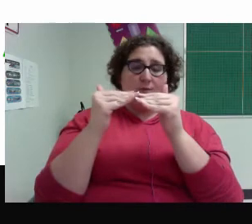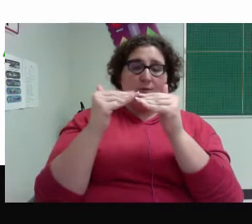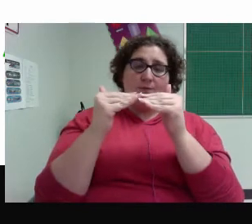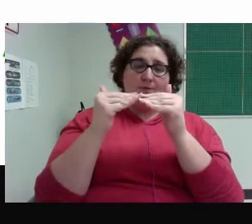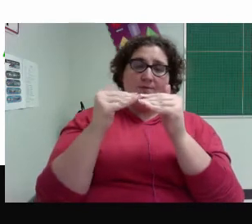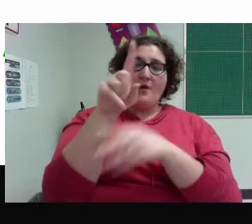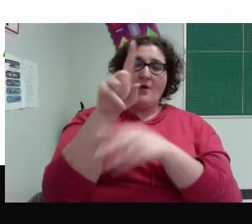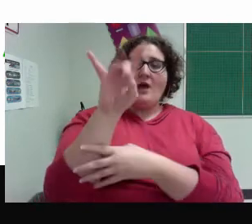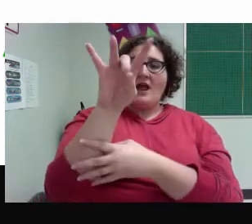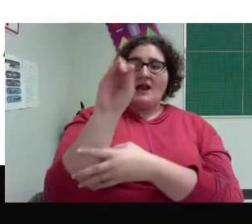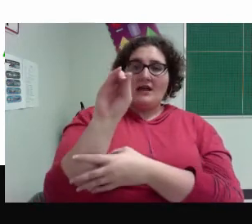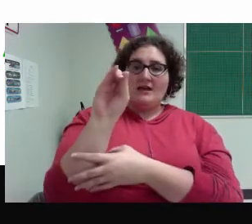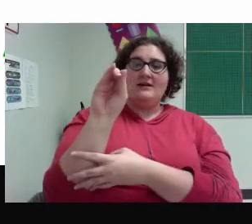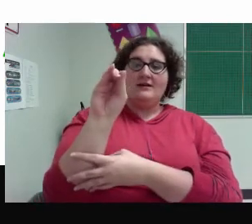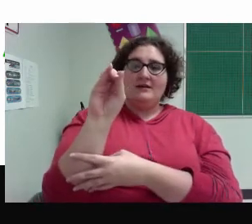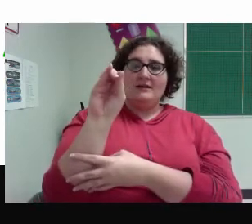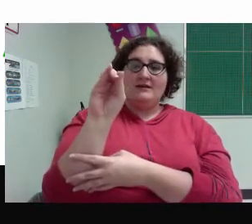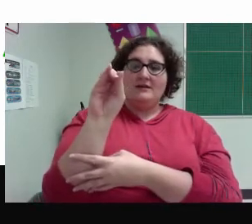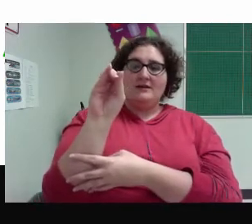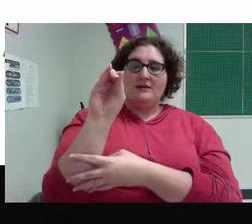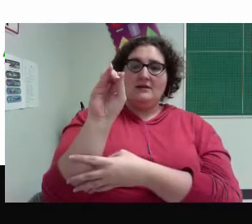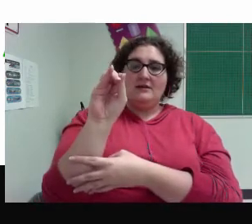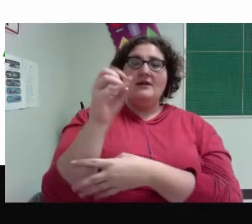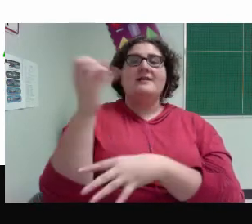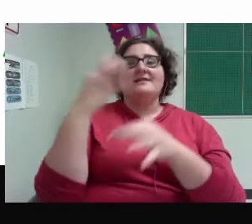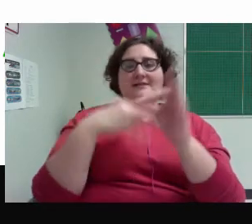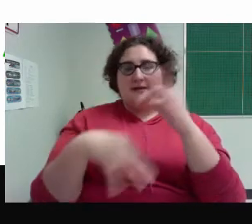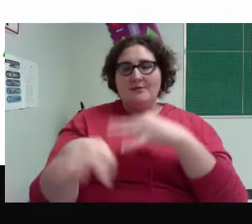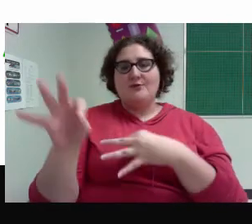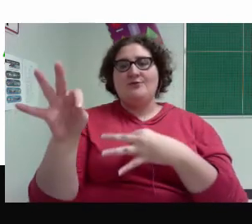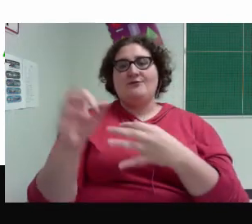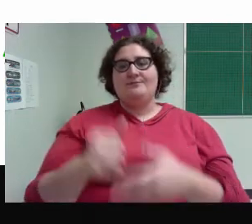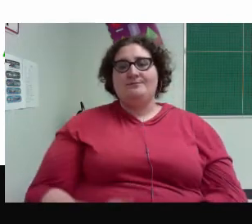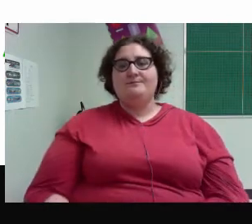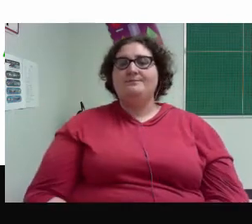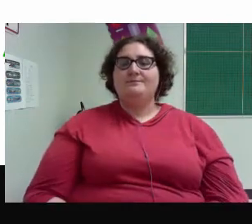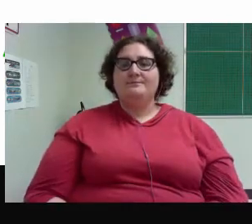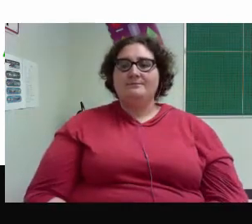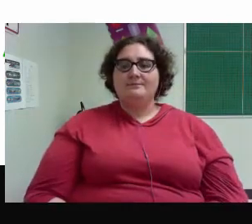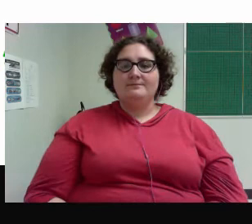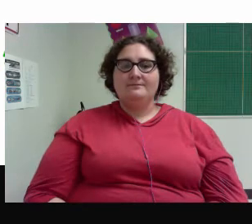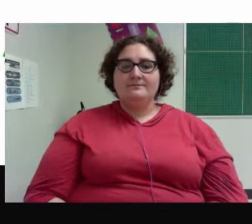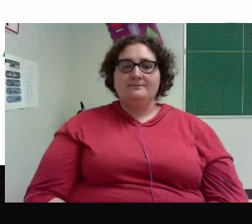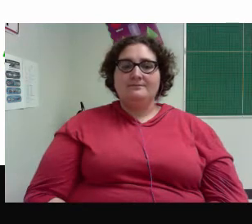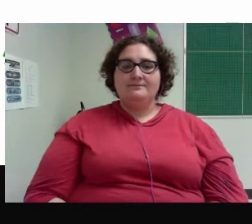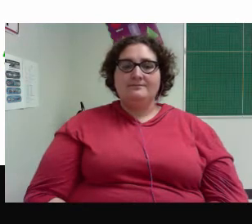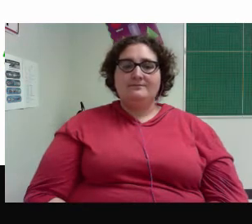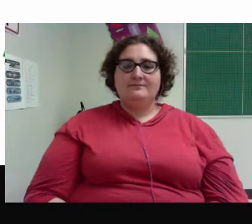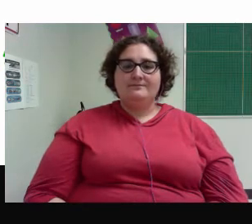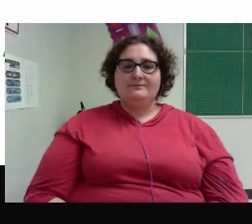equals 180 by substitution.